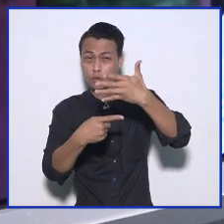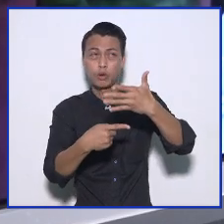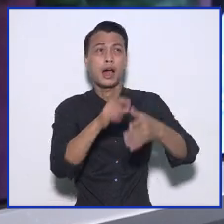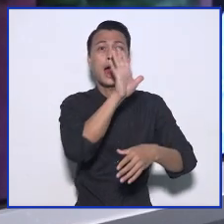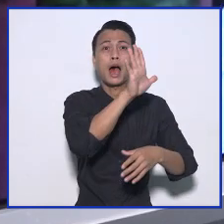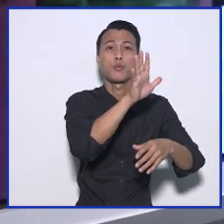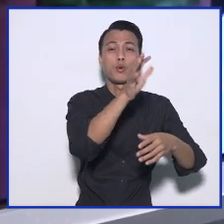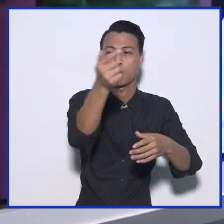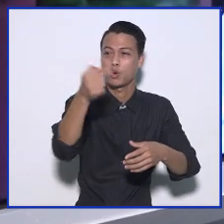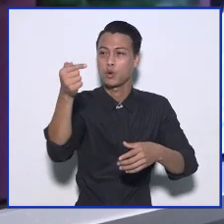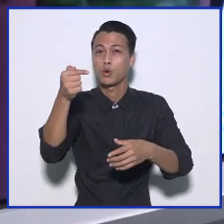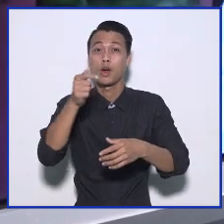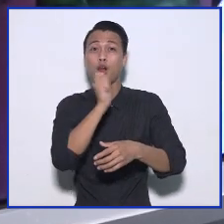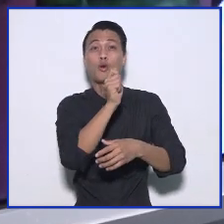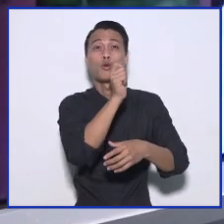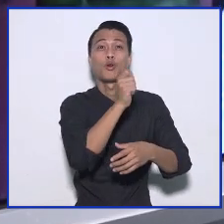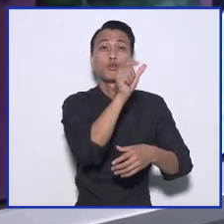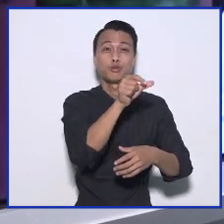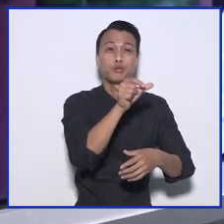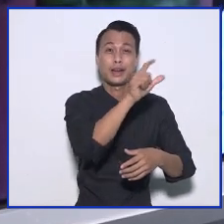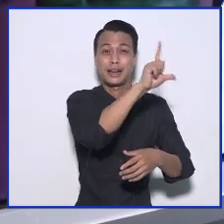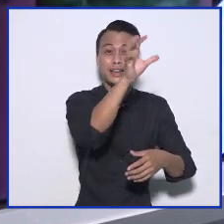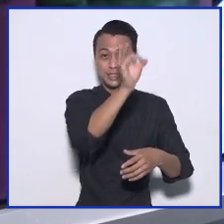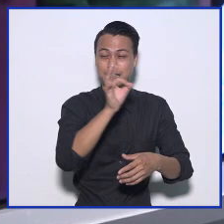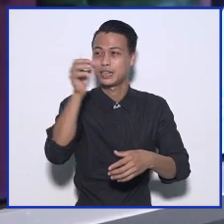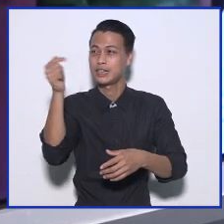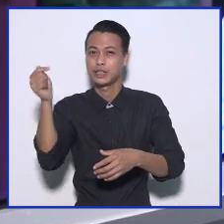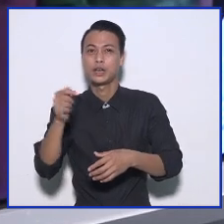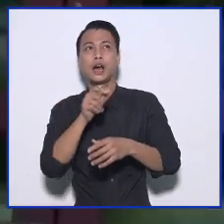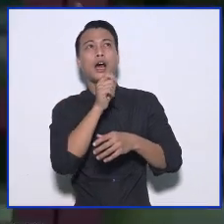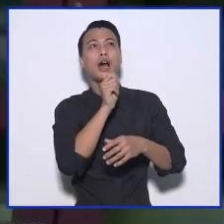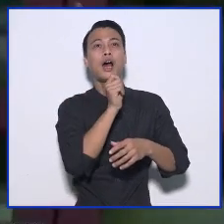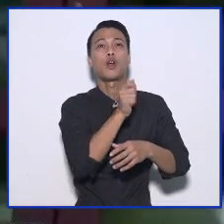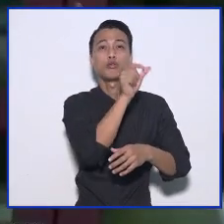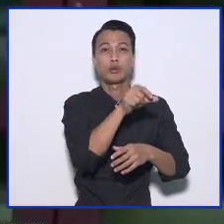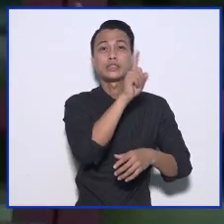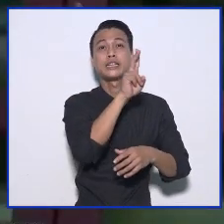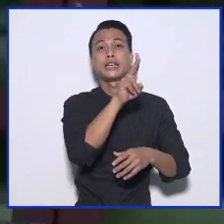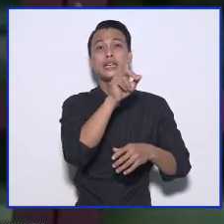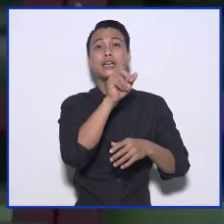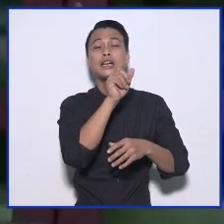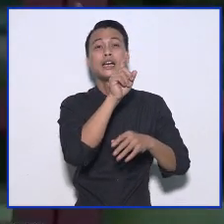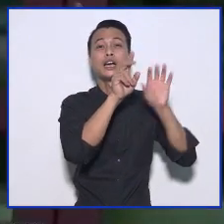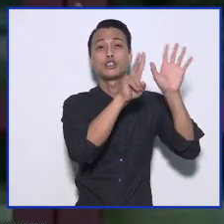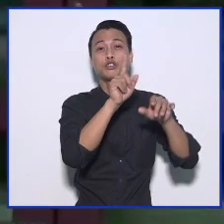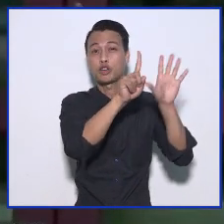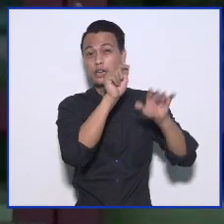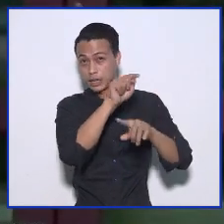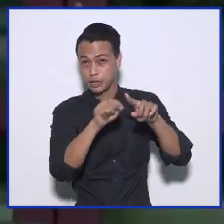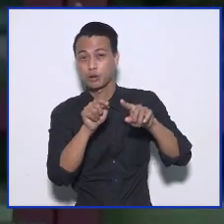mae so ya ne ma yan mo ngwe di to che kaok khan ma. Ama ka sanit 6 myo ma 9 myo ko kaok khan le lo shi yin 1300 gai nong phit la. Lo shi lo tu ma tae win ngwe